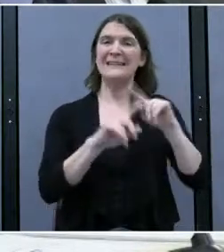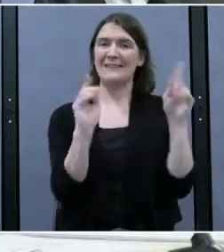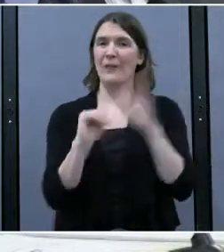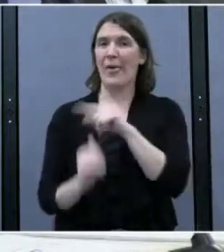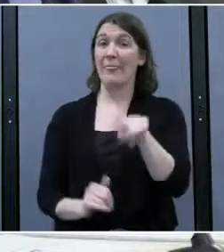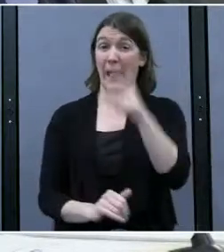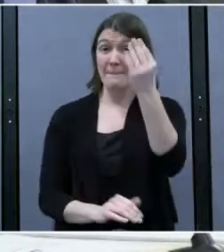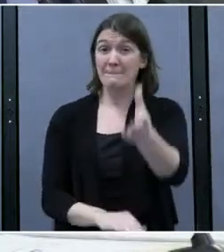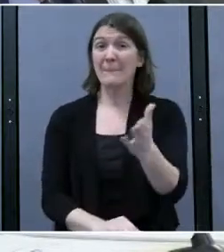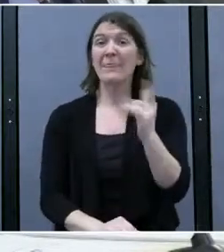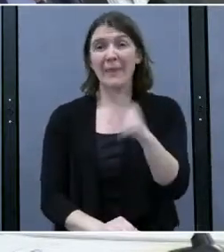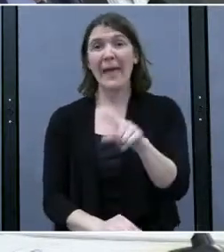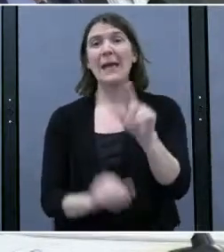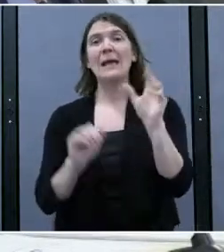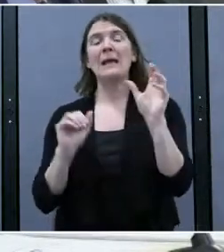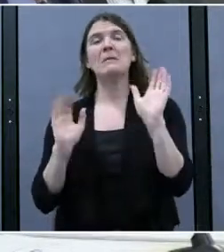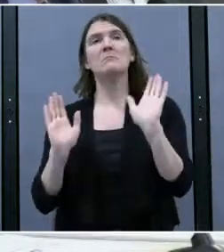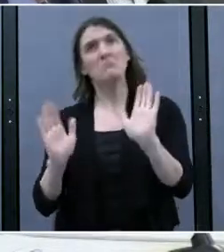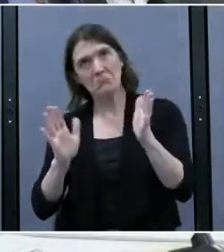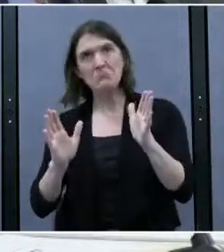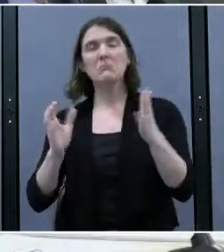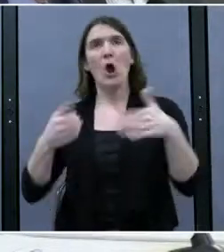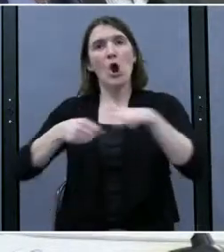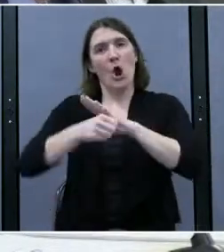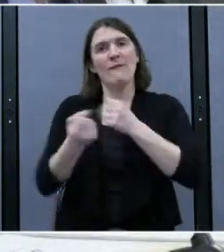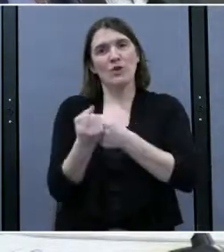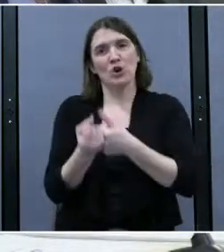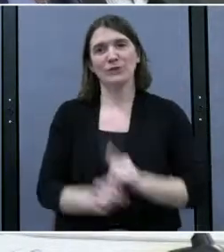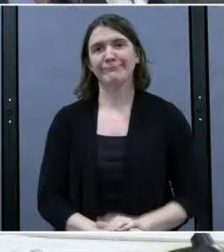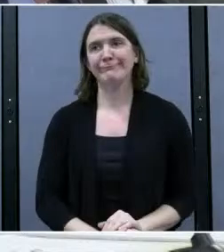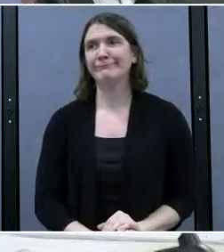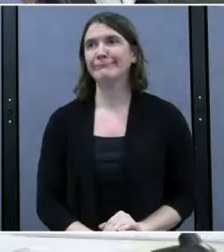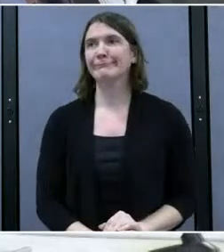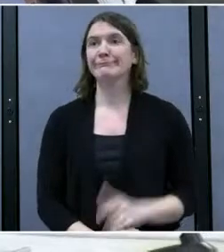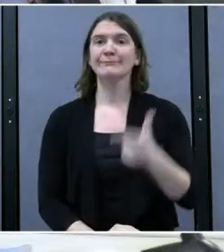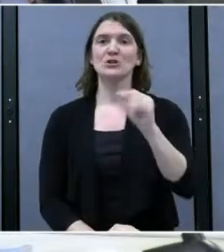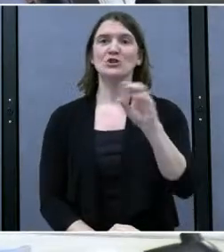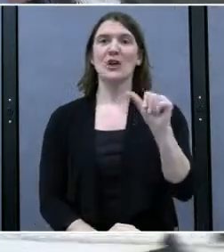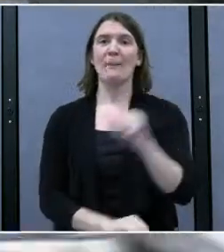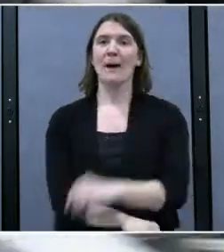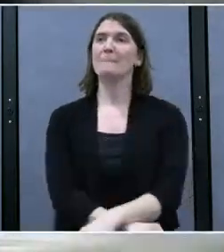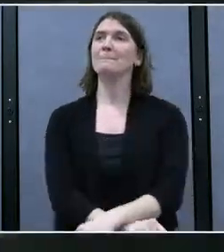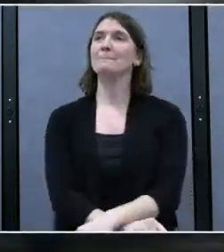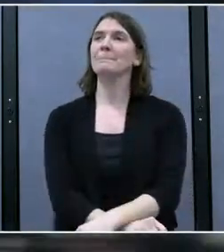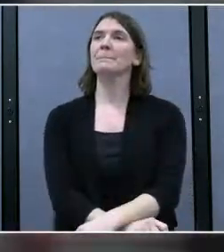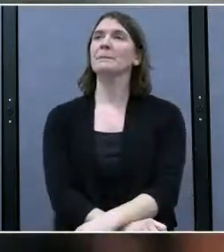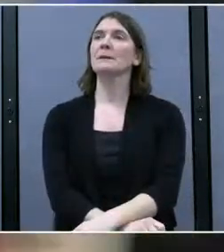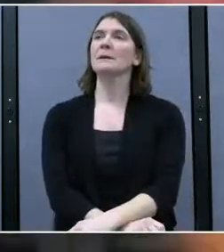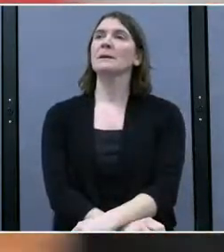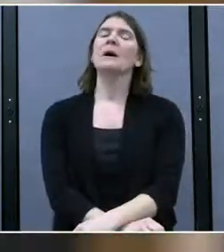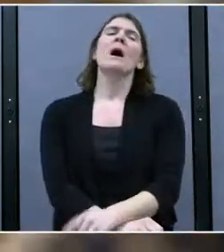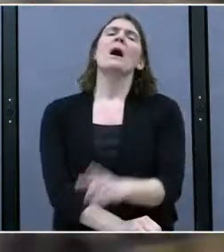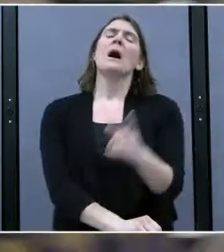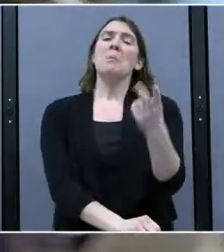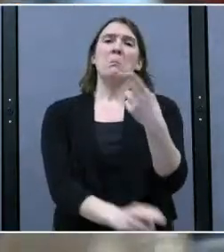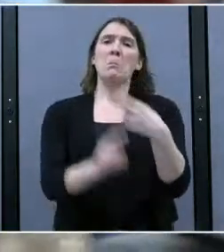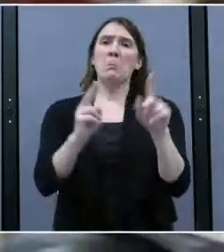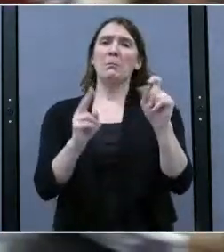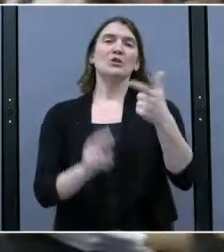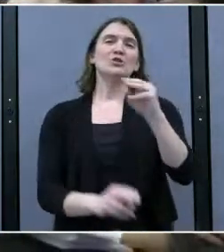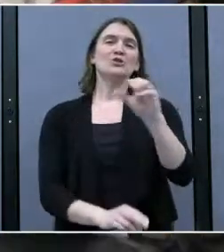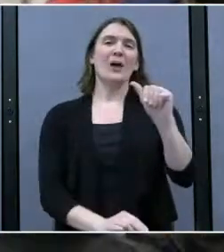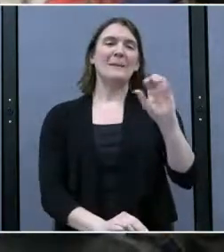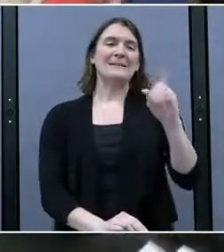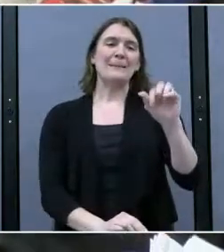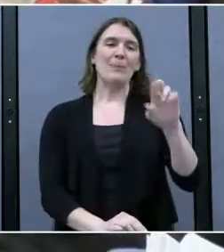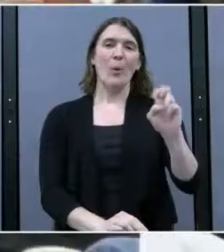Christine. Gemma? Just really quickly, Gemma Seymour, District